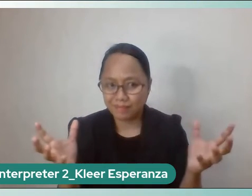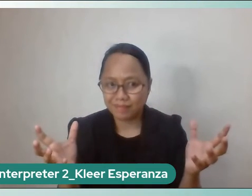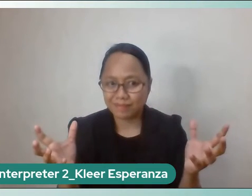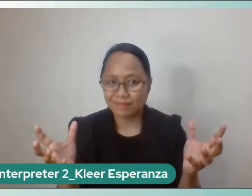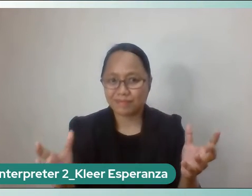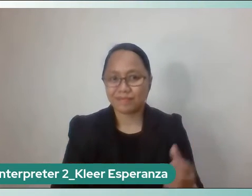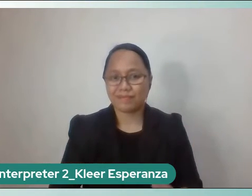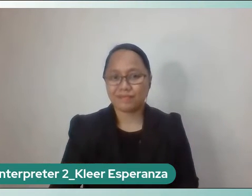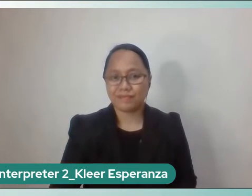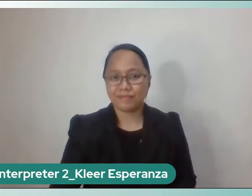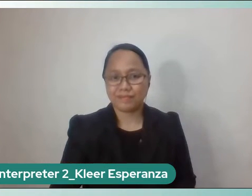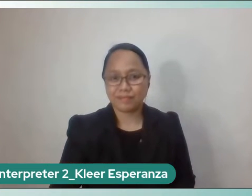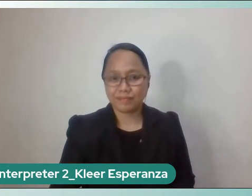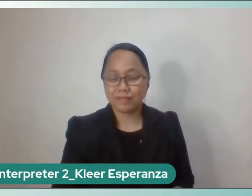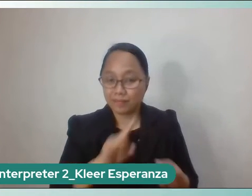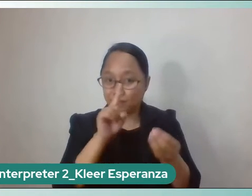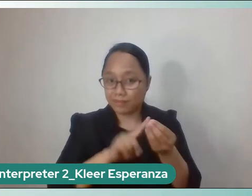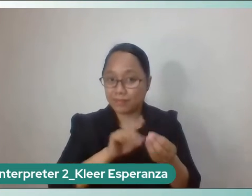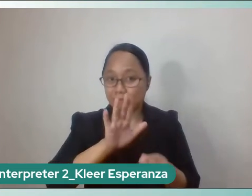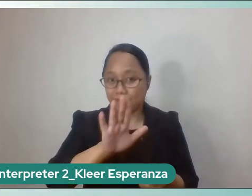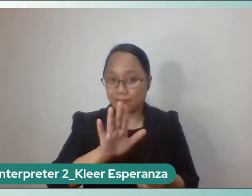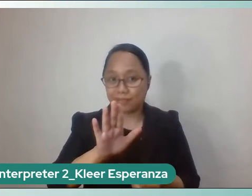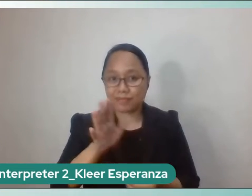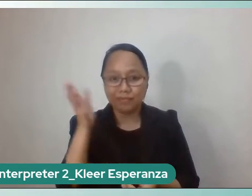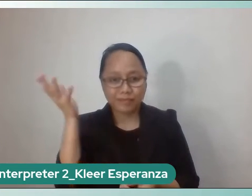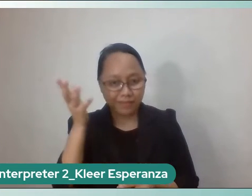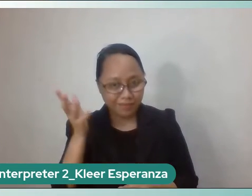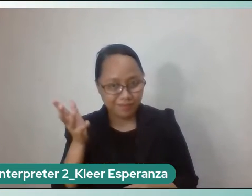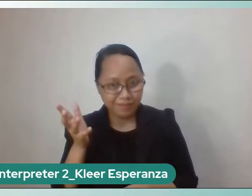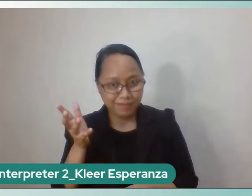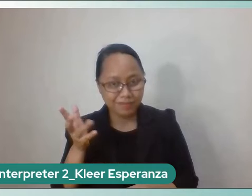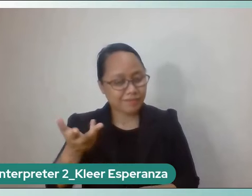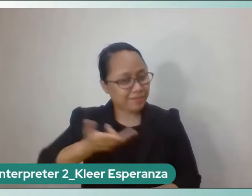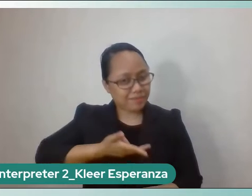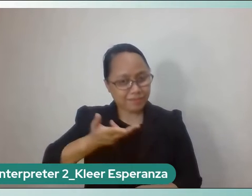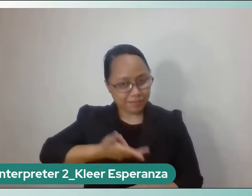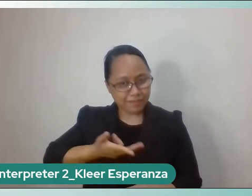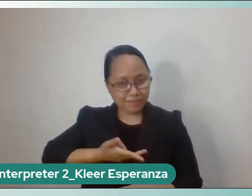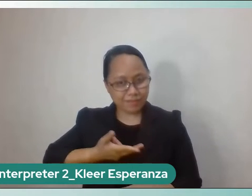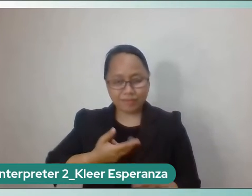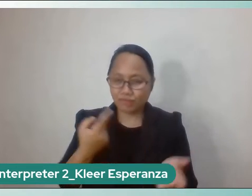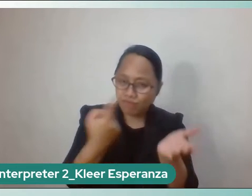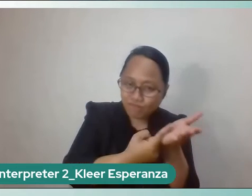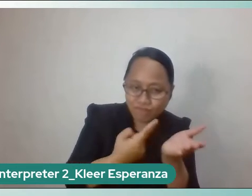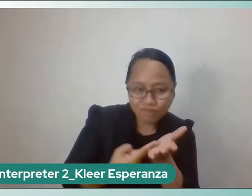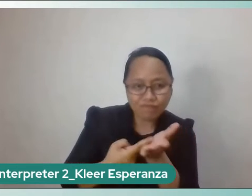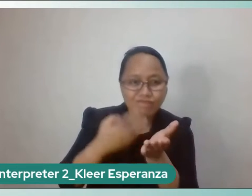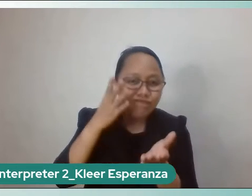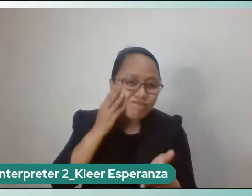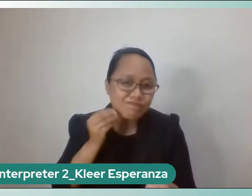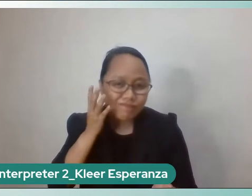your presentations. That was quite amazing to hear Malaysia's experience in its effort